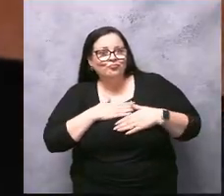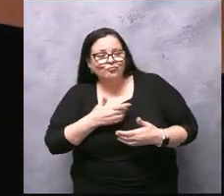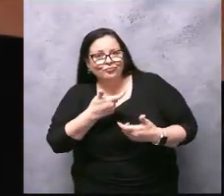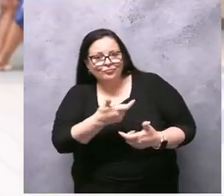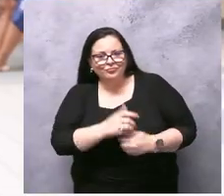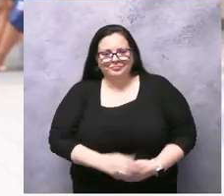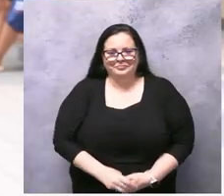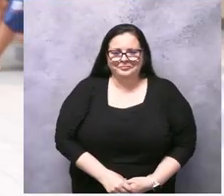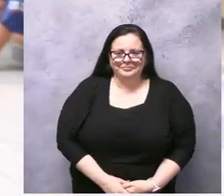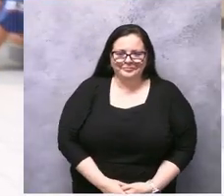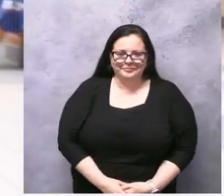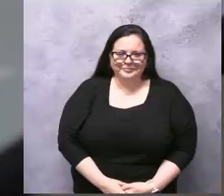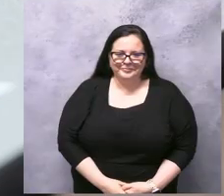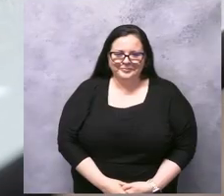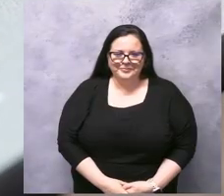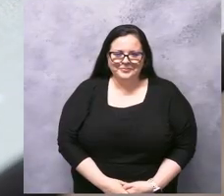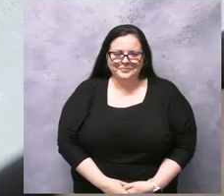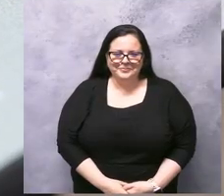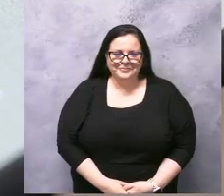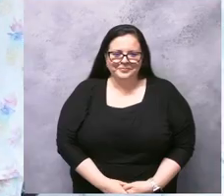event.